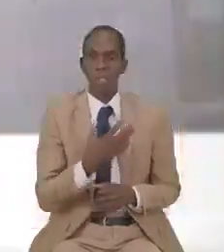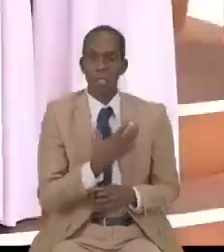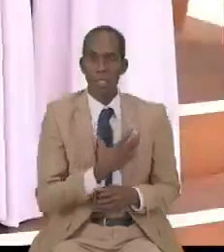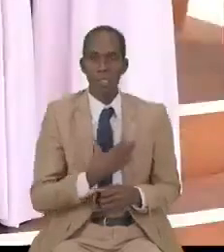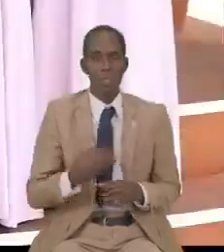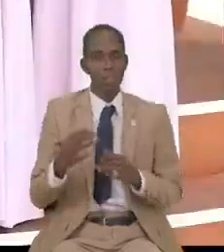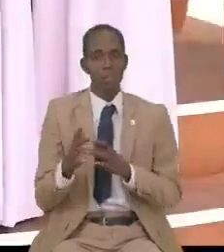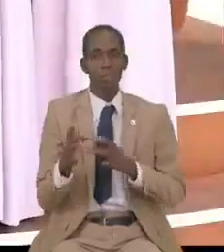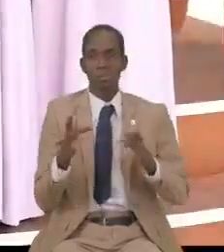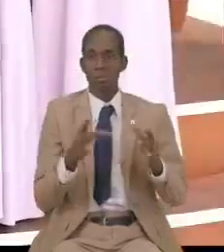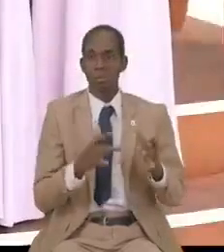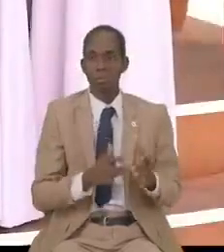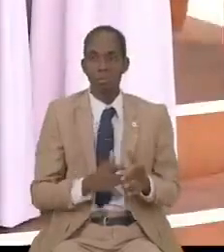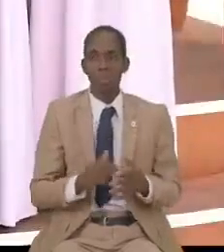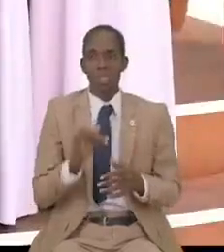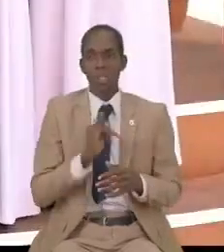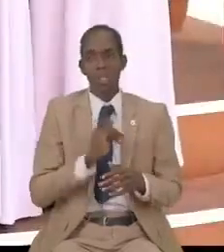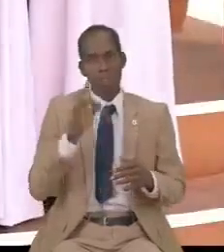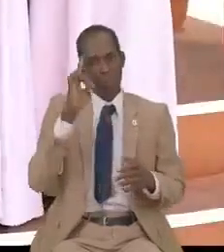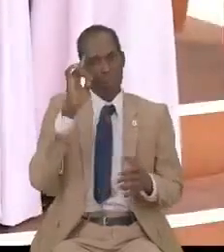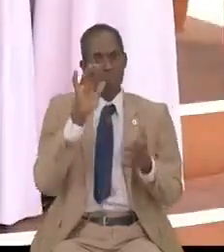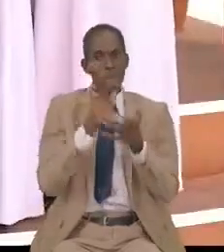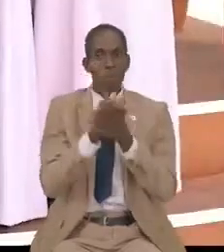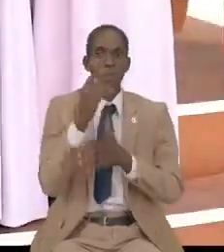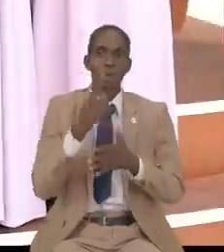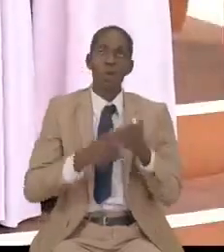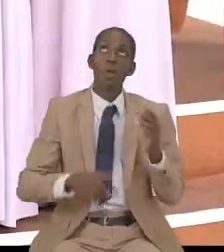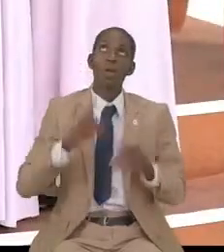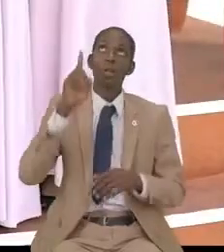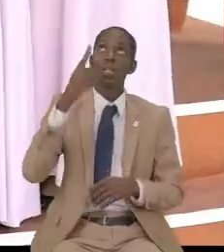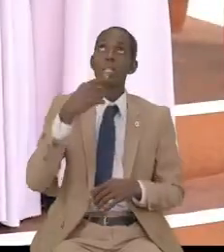And Jesus, I believe what you